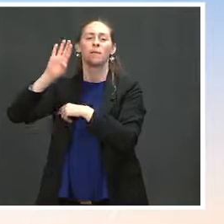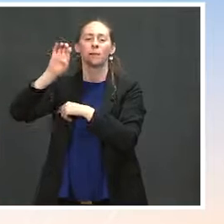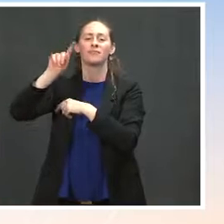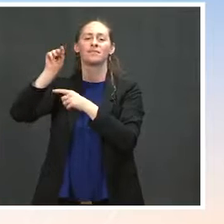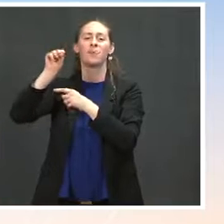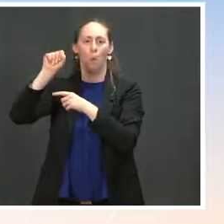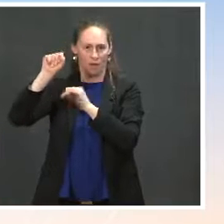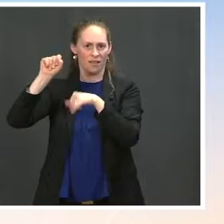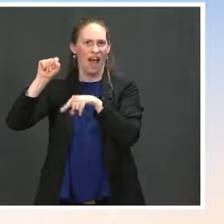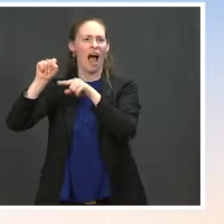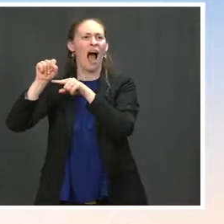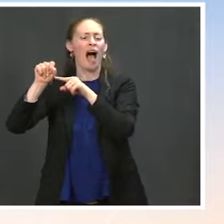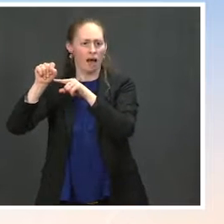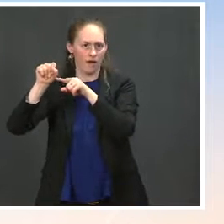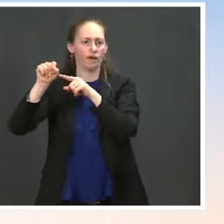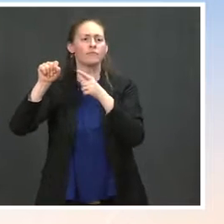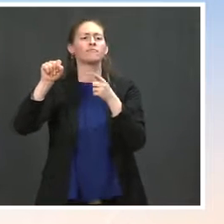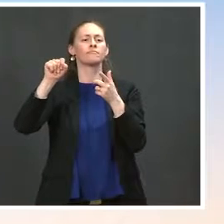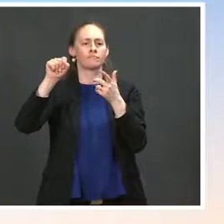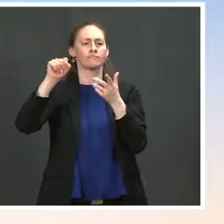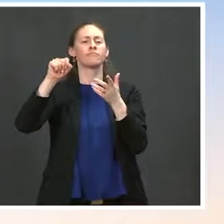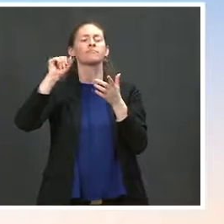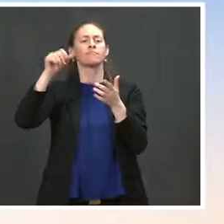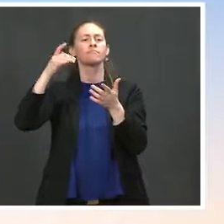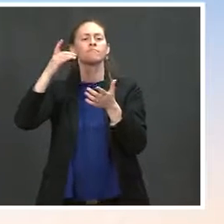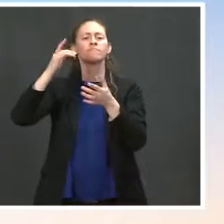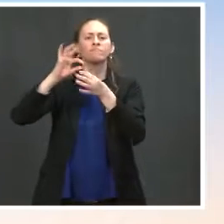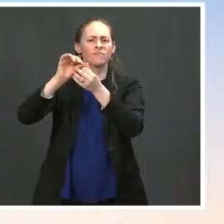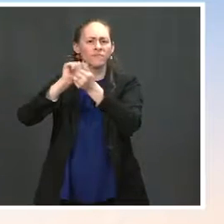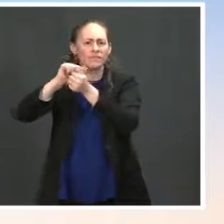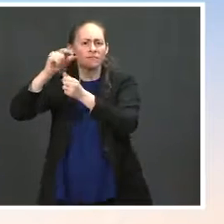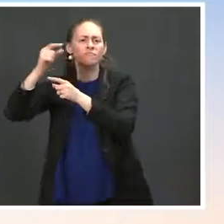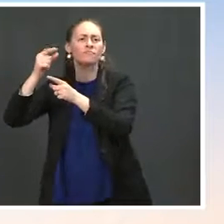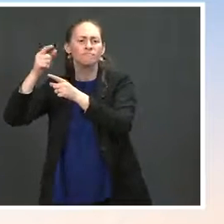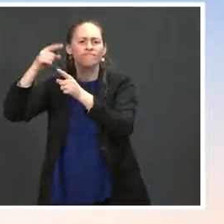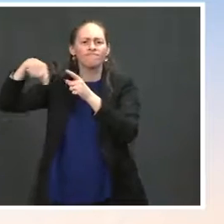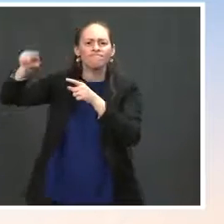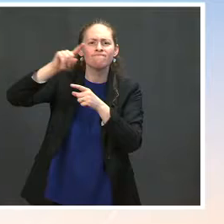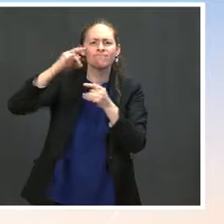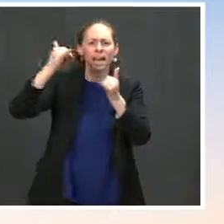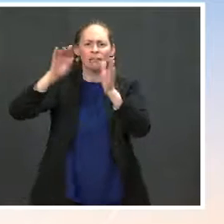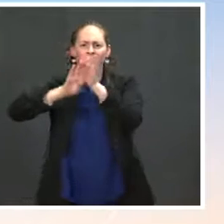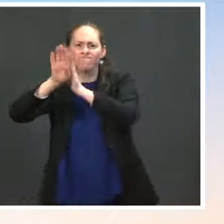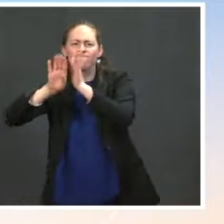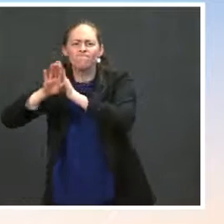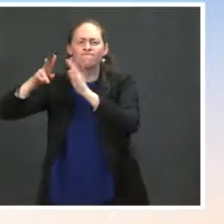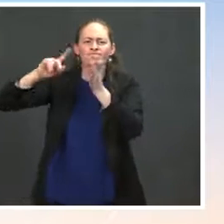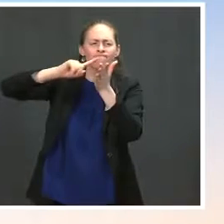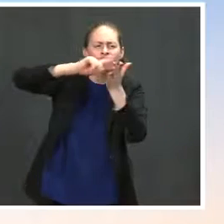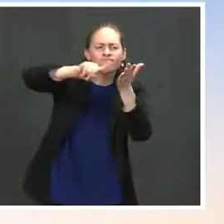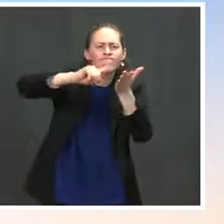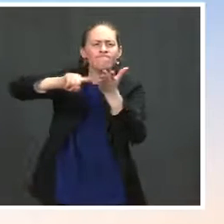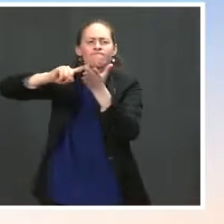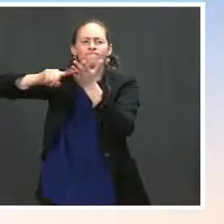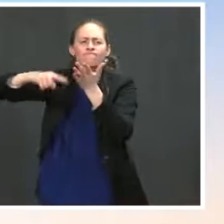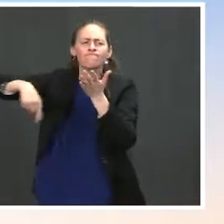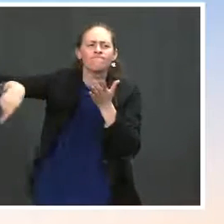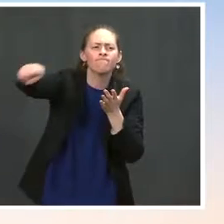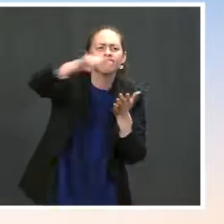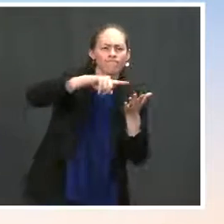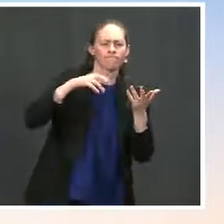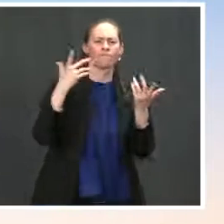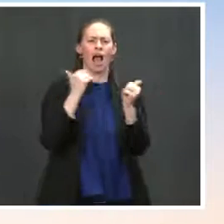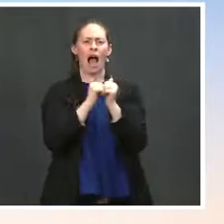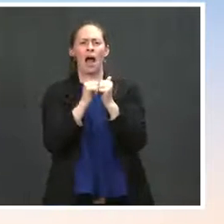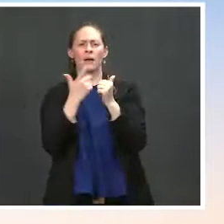bunch of countries working on hydrogen and green. And if you can bring it up to scale at a cost that is not